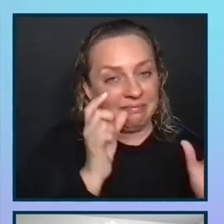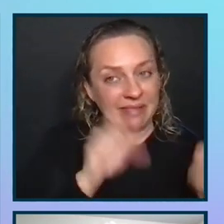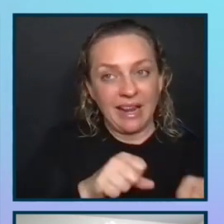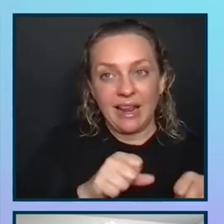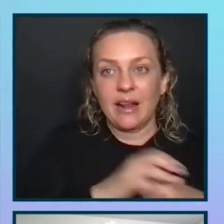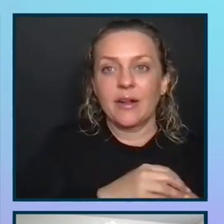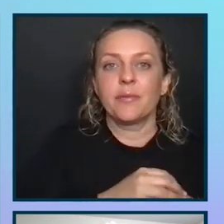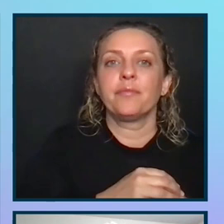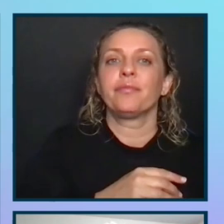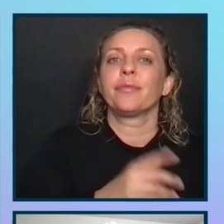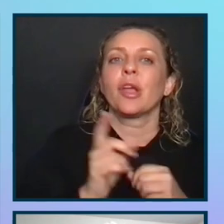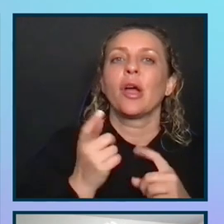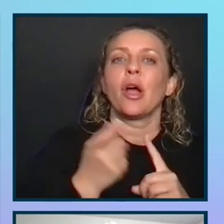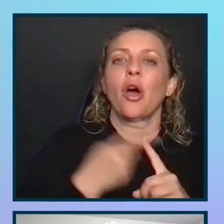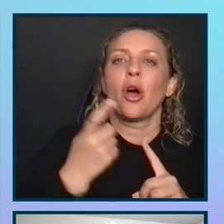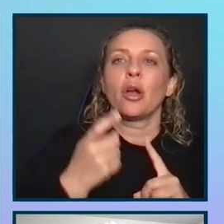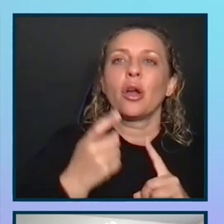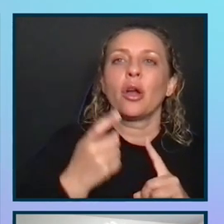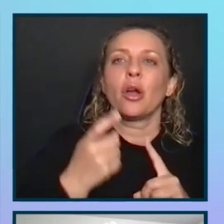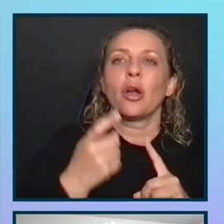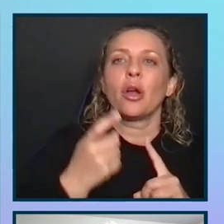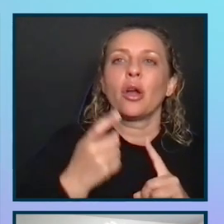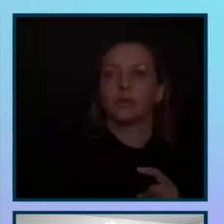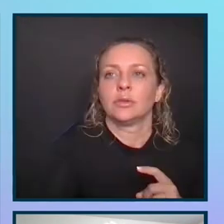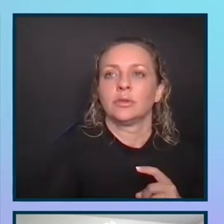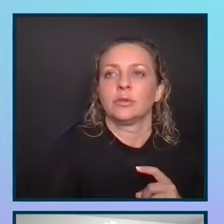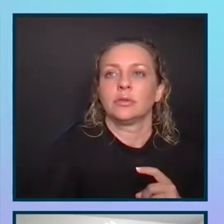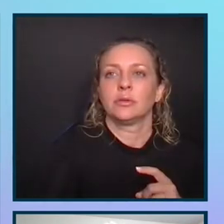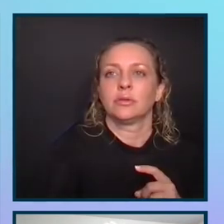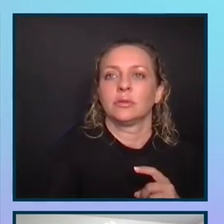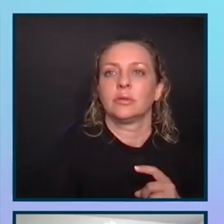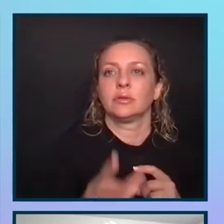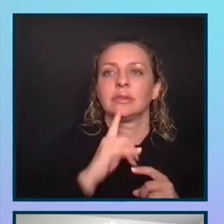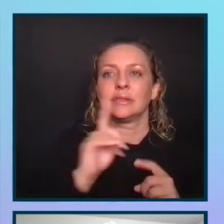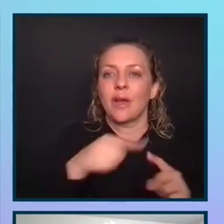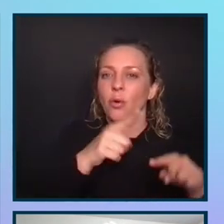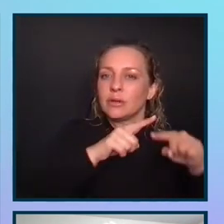Automated repair of keyboard access is not always reliable.